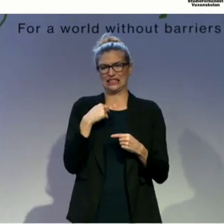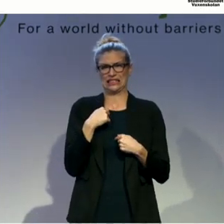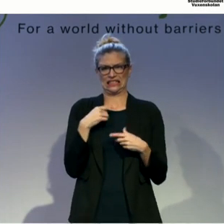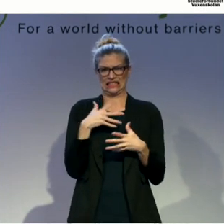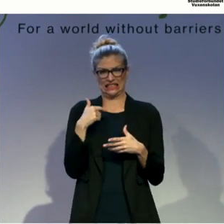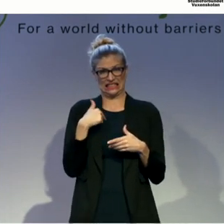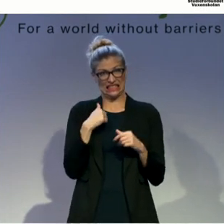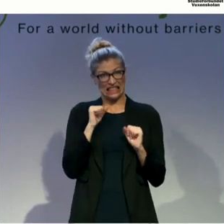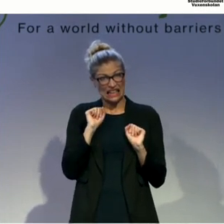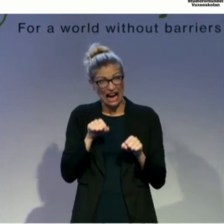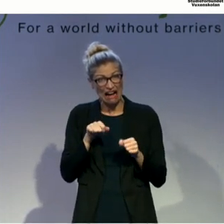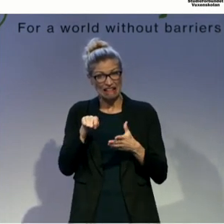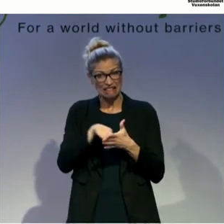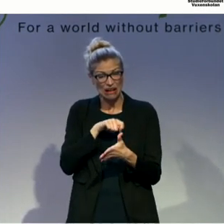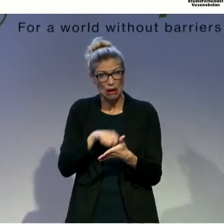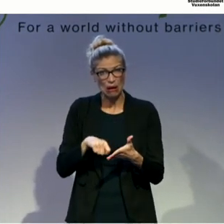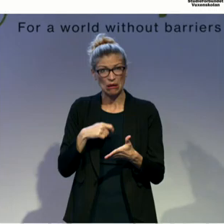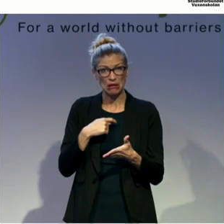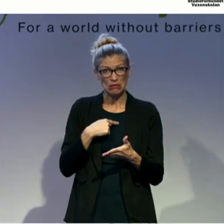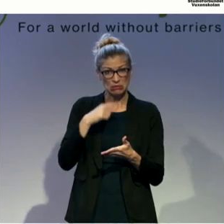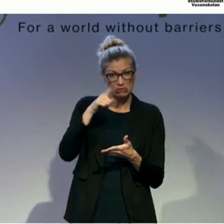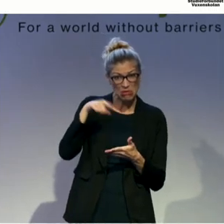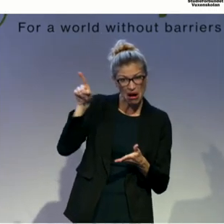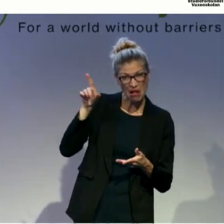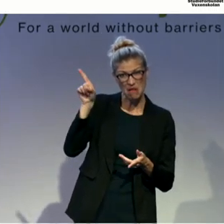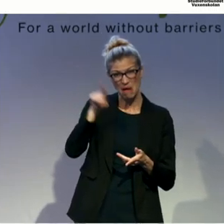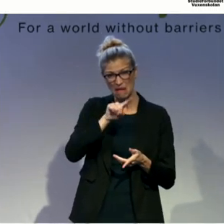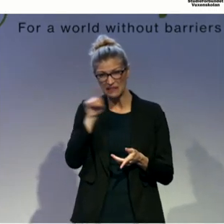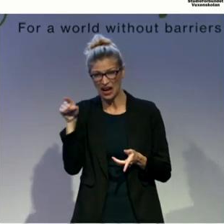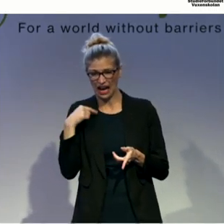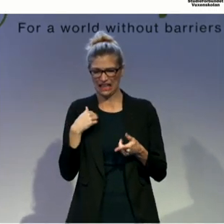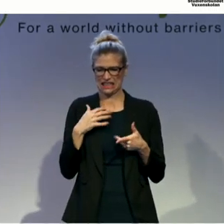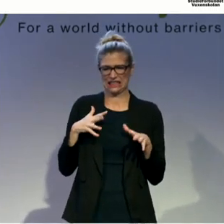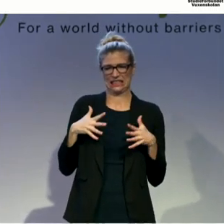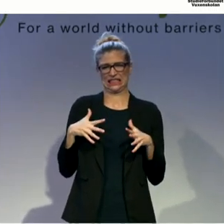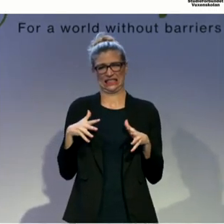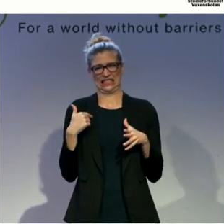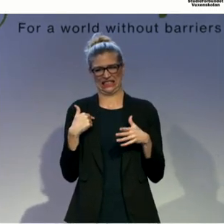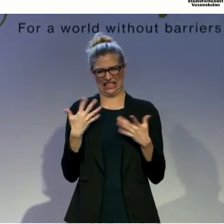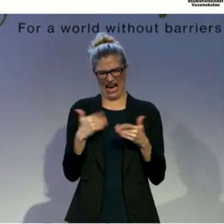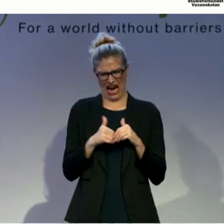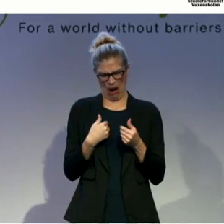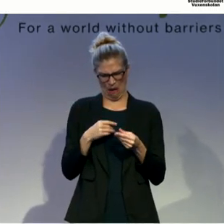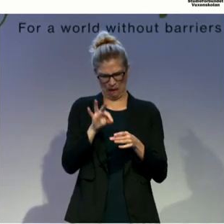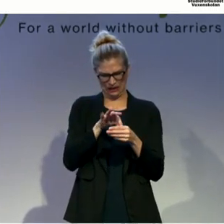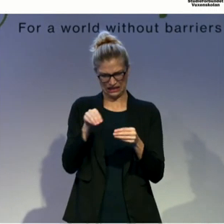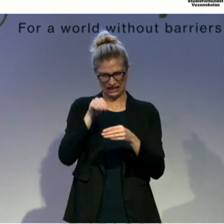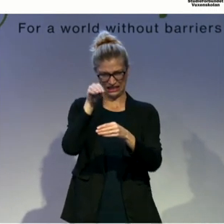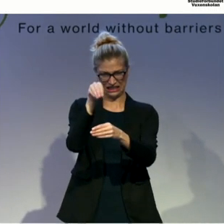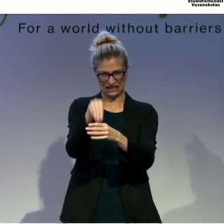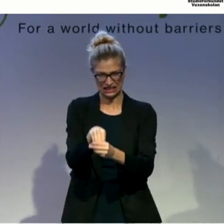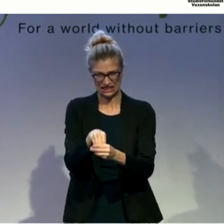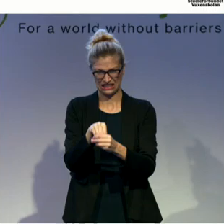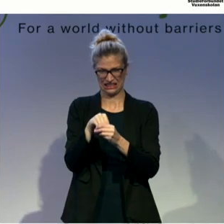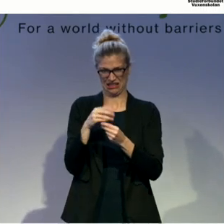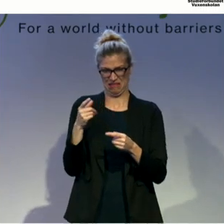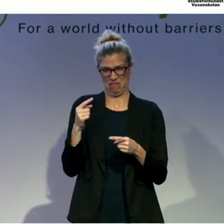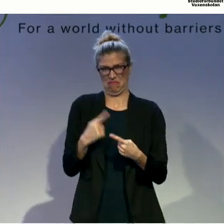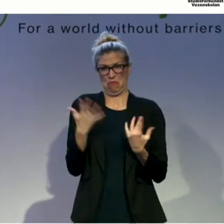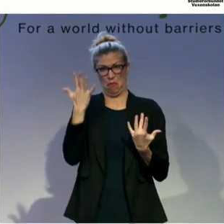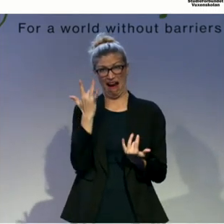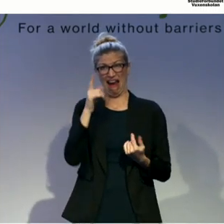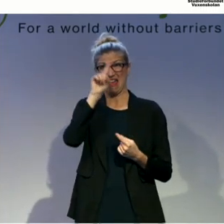the political language and the political content was too hard to understand. So,